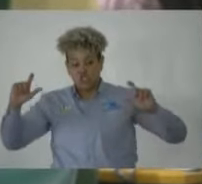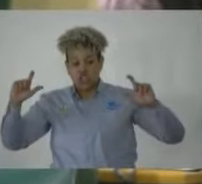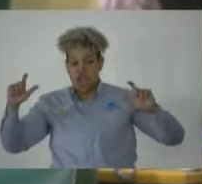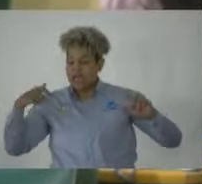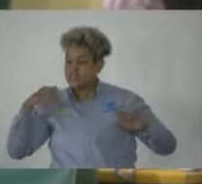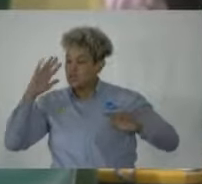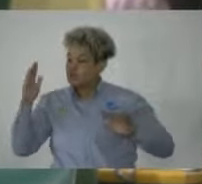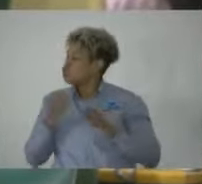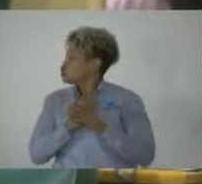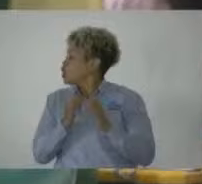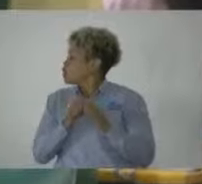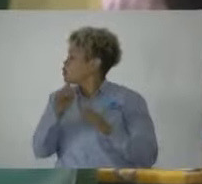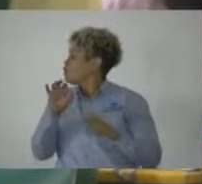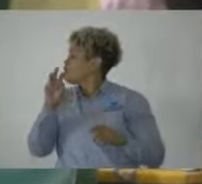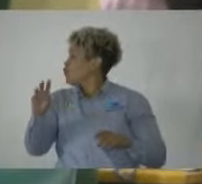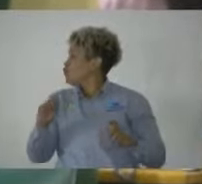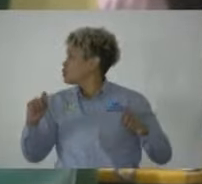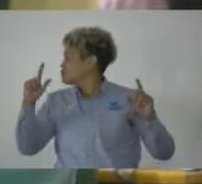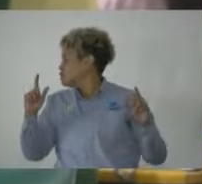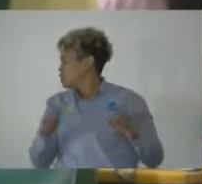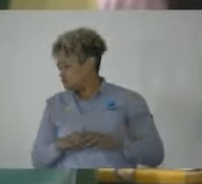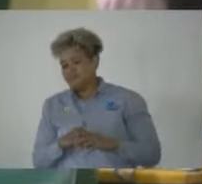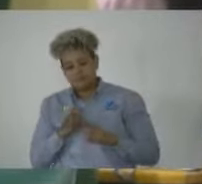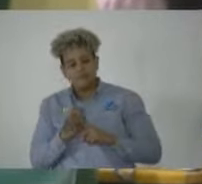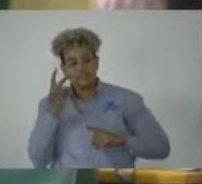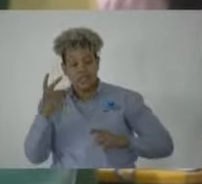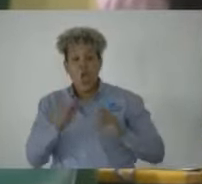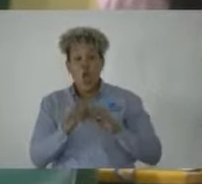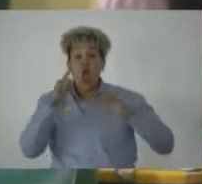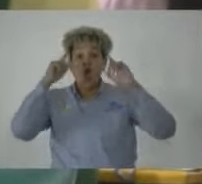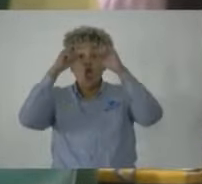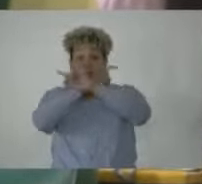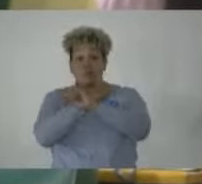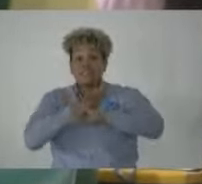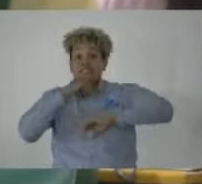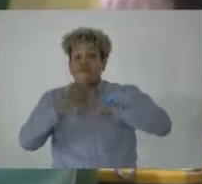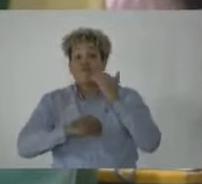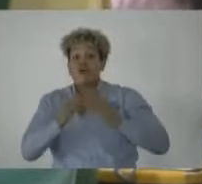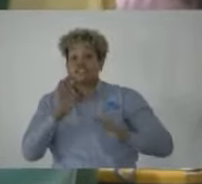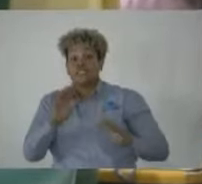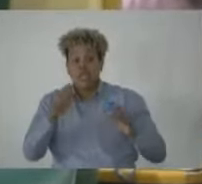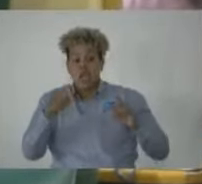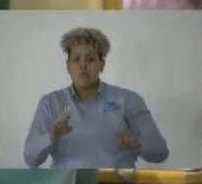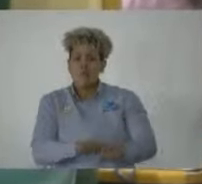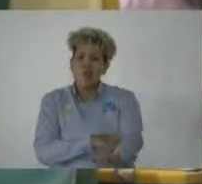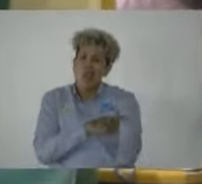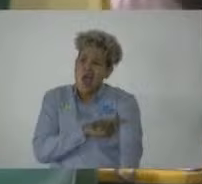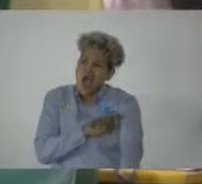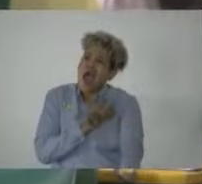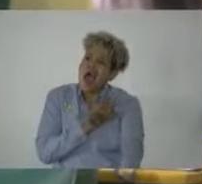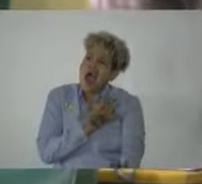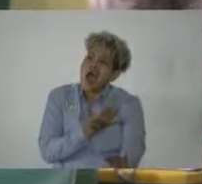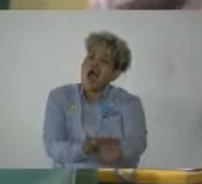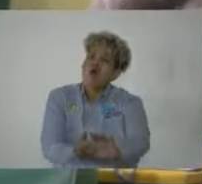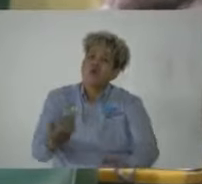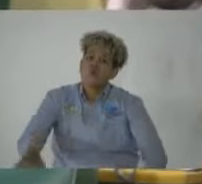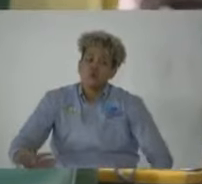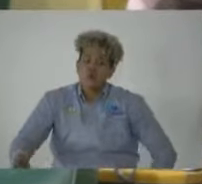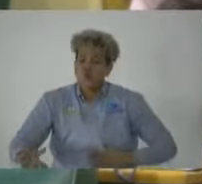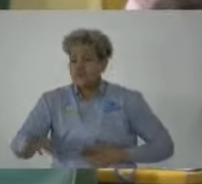I'll share with you documentation that you see how complicated a process it is and how long it takes. And in addition,